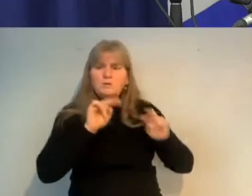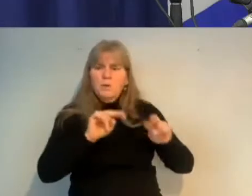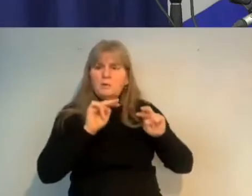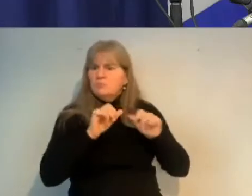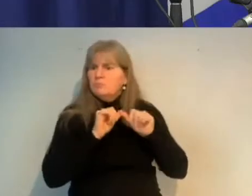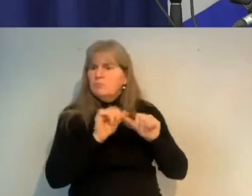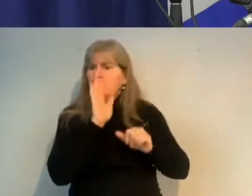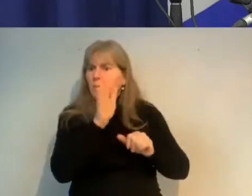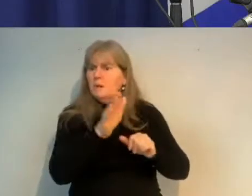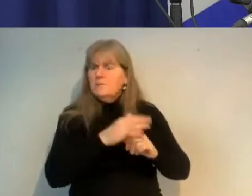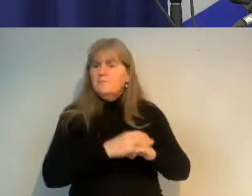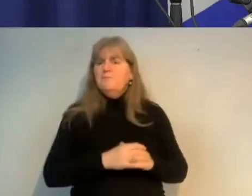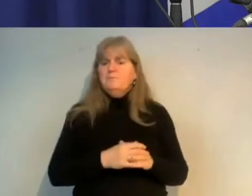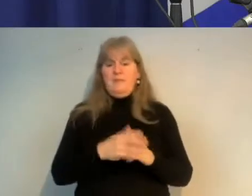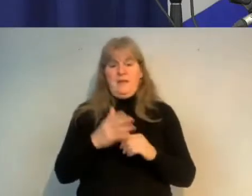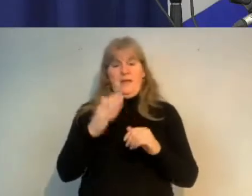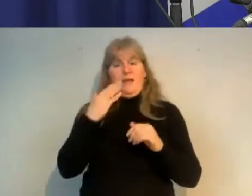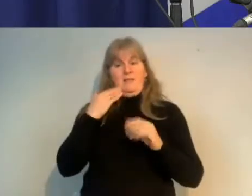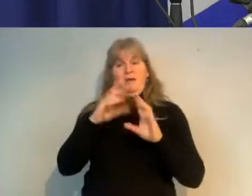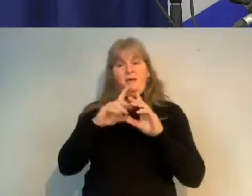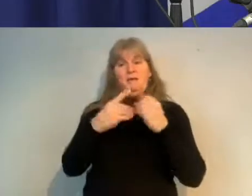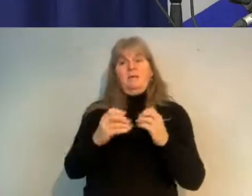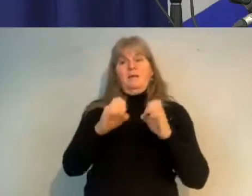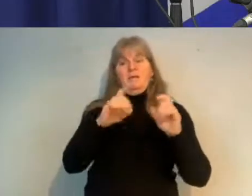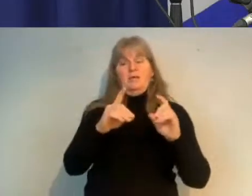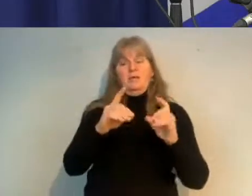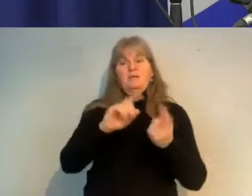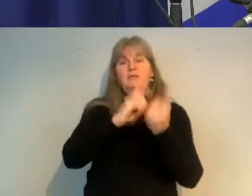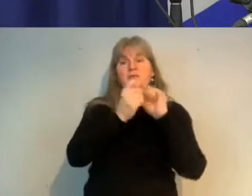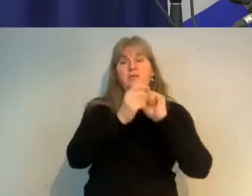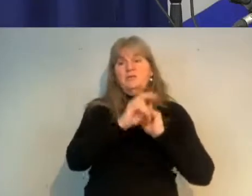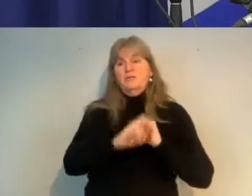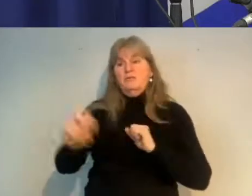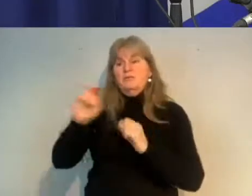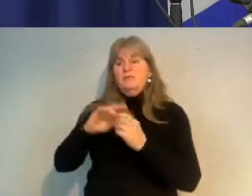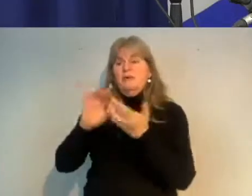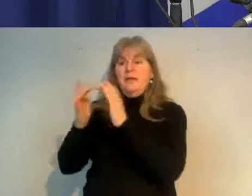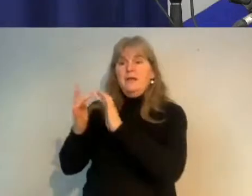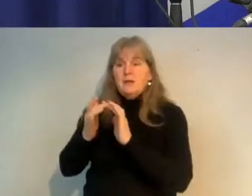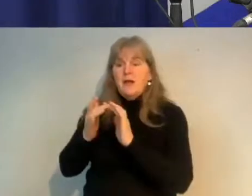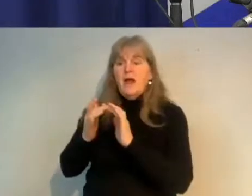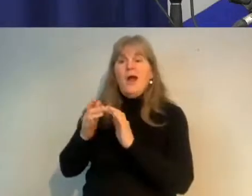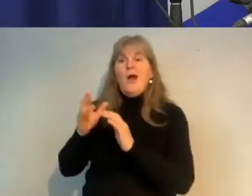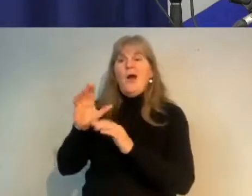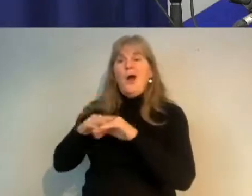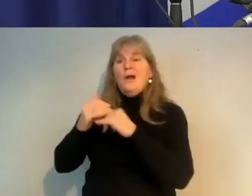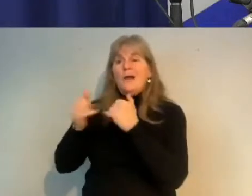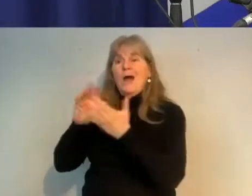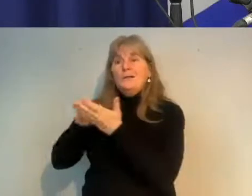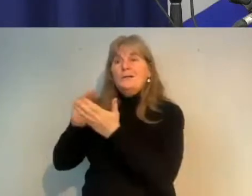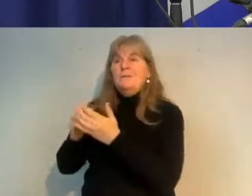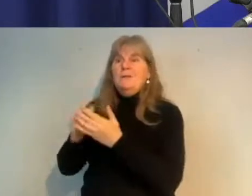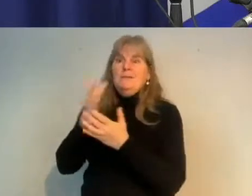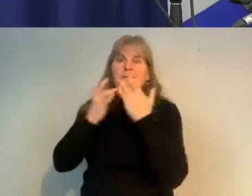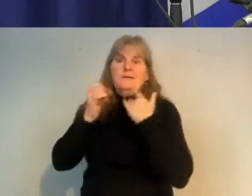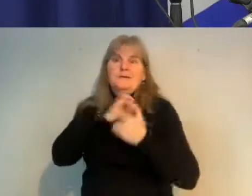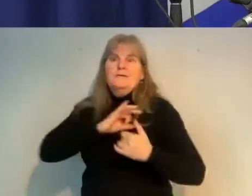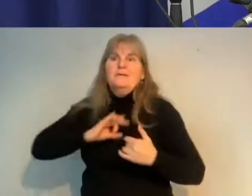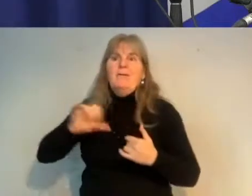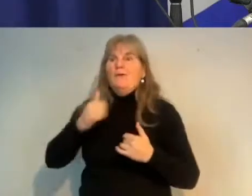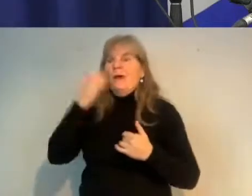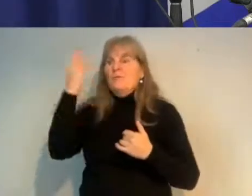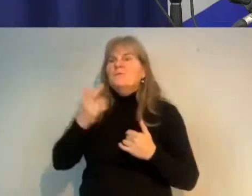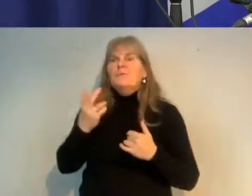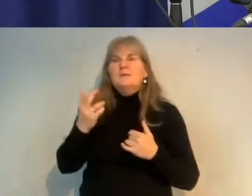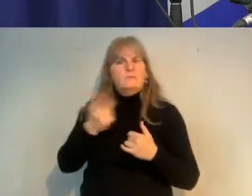If the department needs to move to online learning due to operational matters, such as, for example, shortages of staff or other reasons, they will